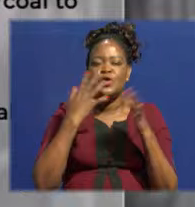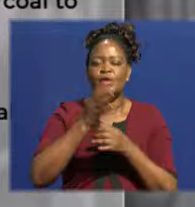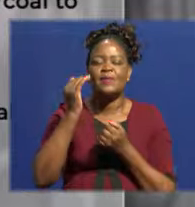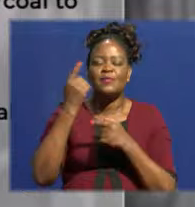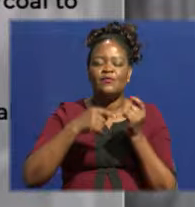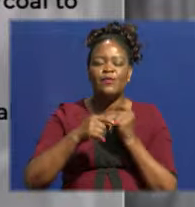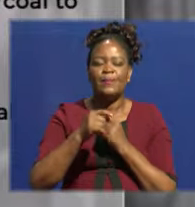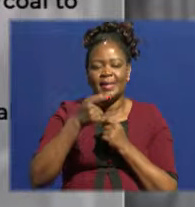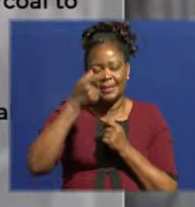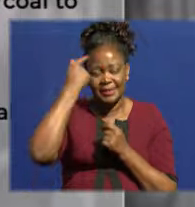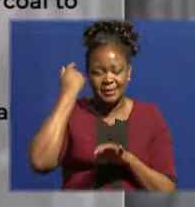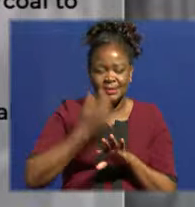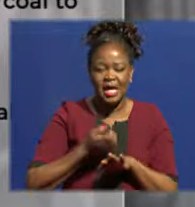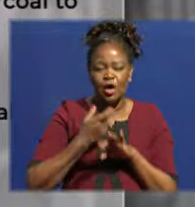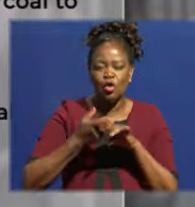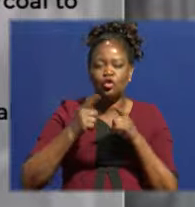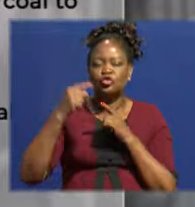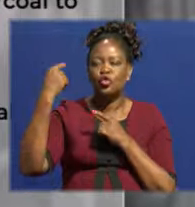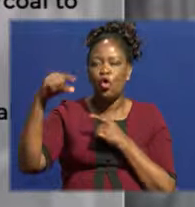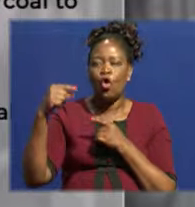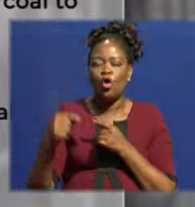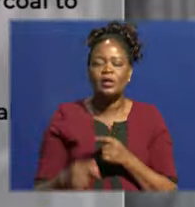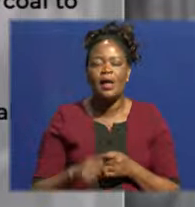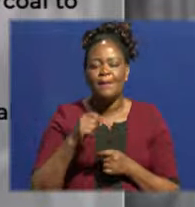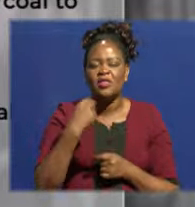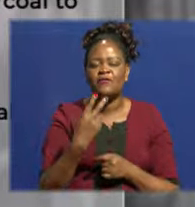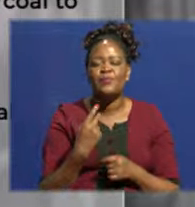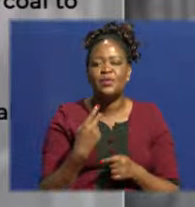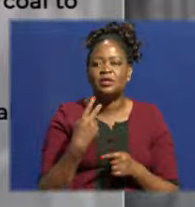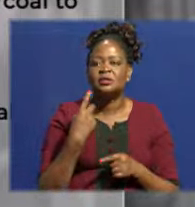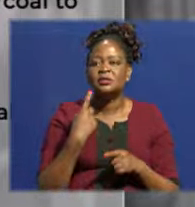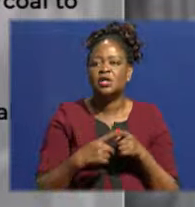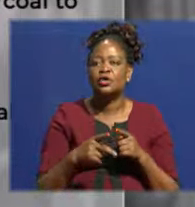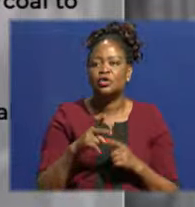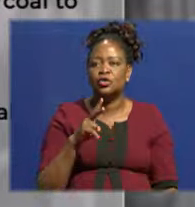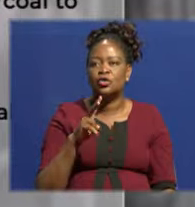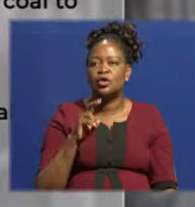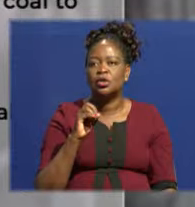Gold. In February 2012, Karume died at a Nairobi hospital.